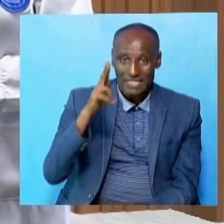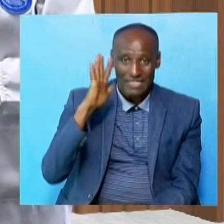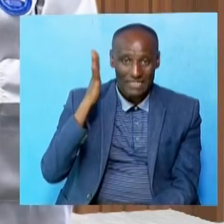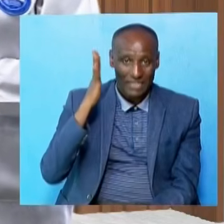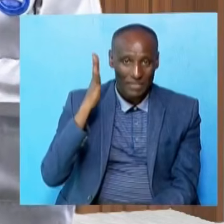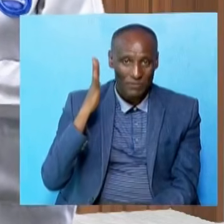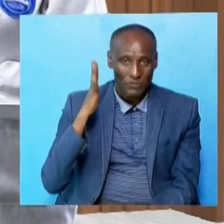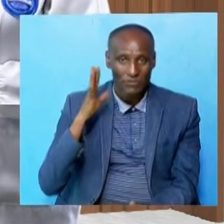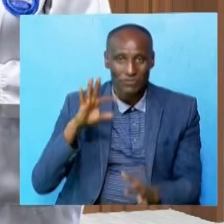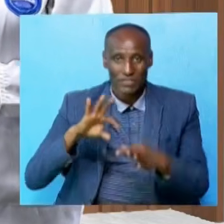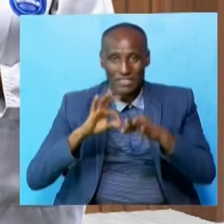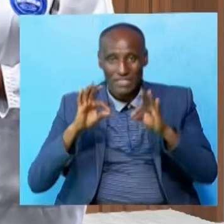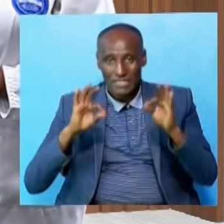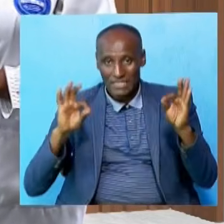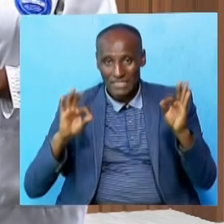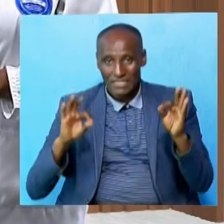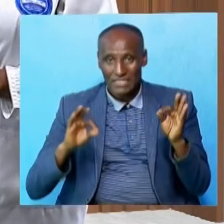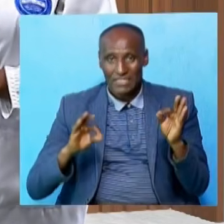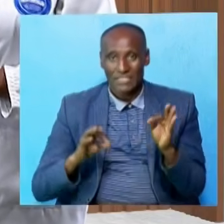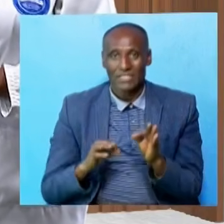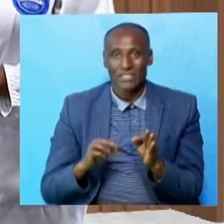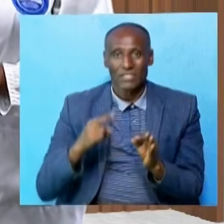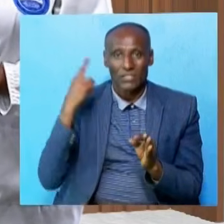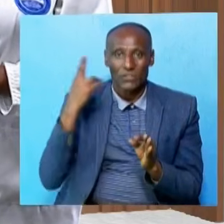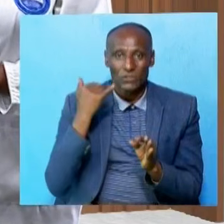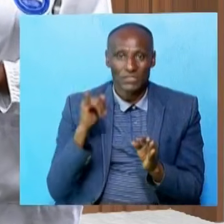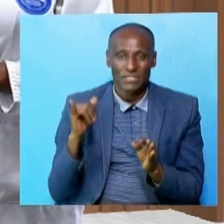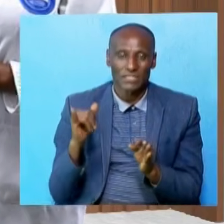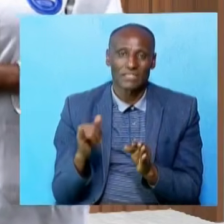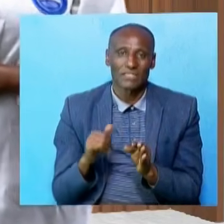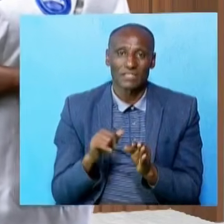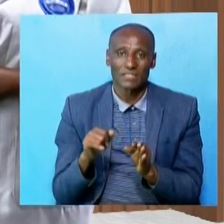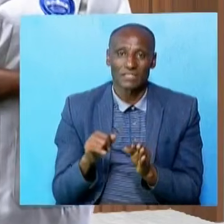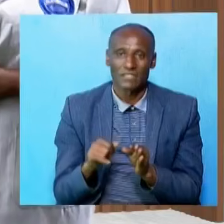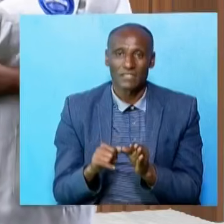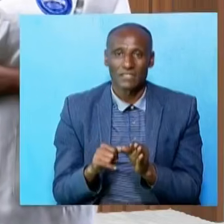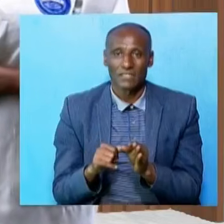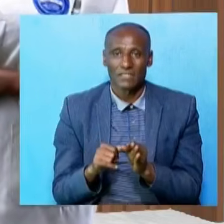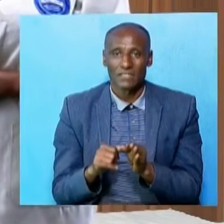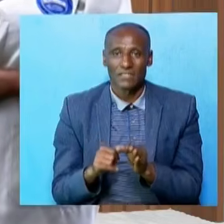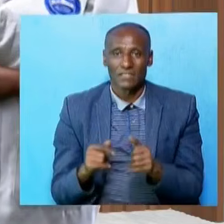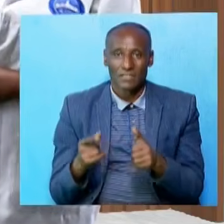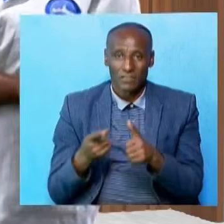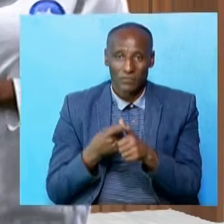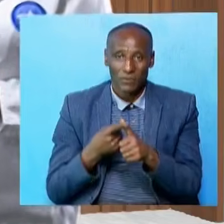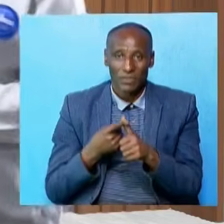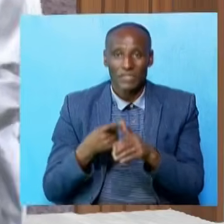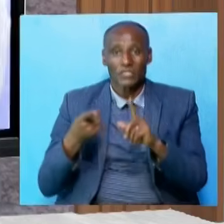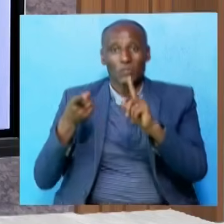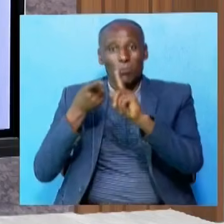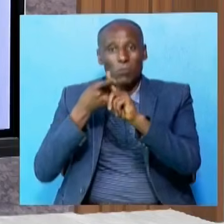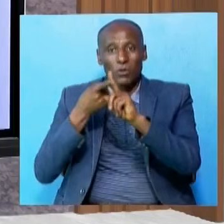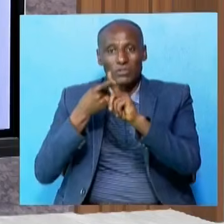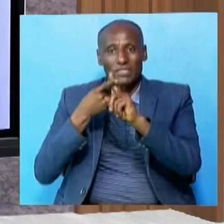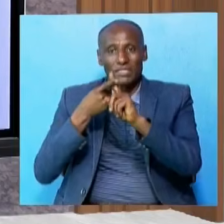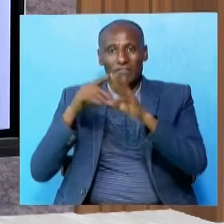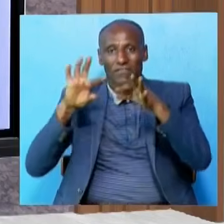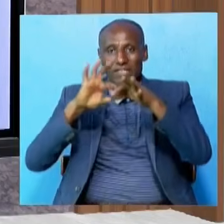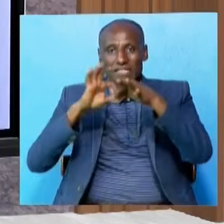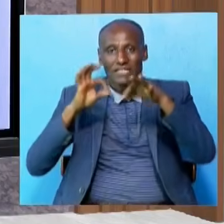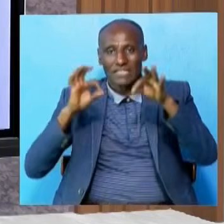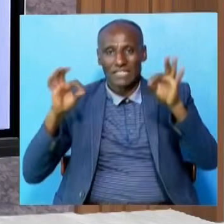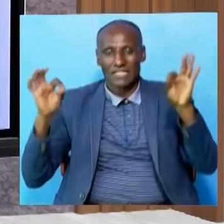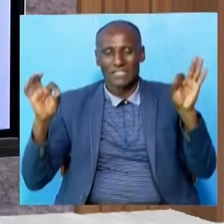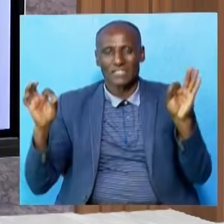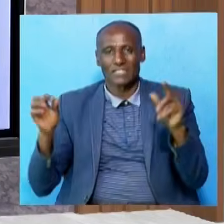using this past continuous. The first one is the affirmative or positive sentence, just like